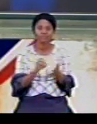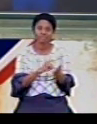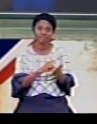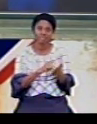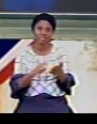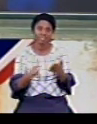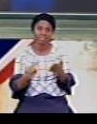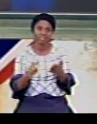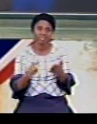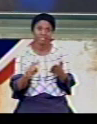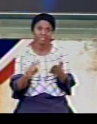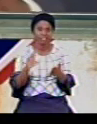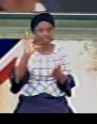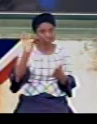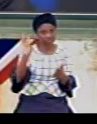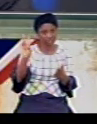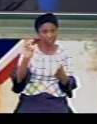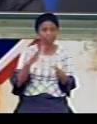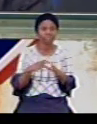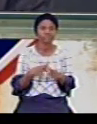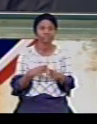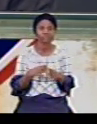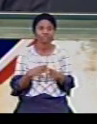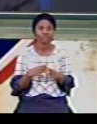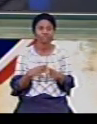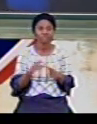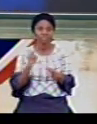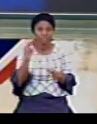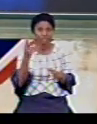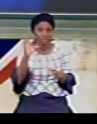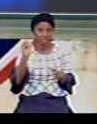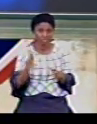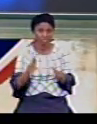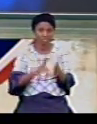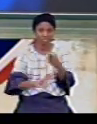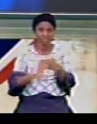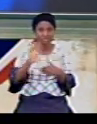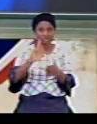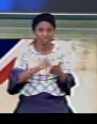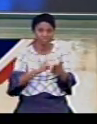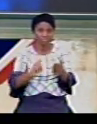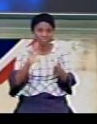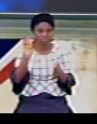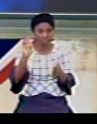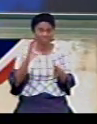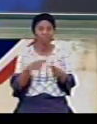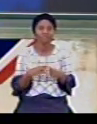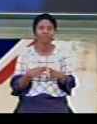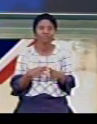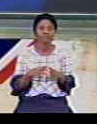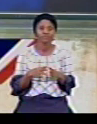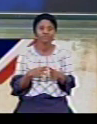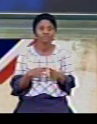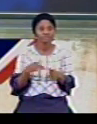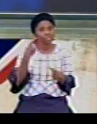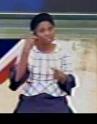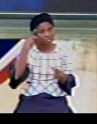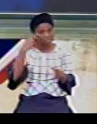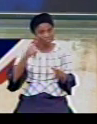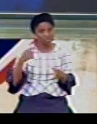from verse 7. 2 Corinthians chapter 5, verse 7. For